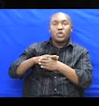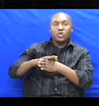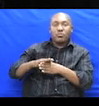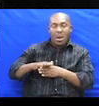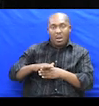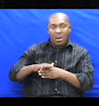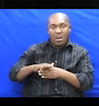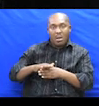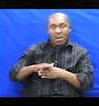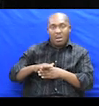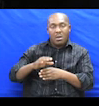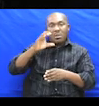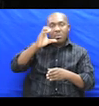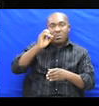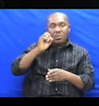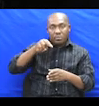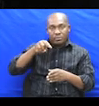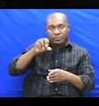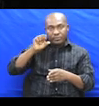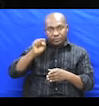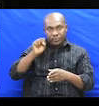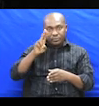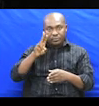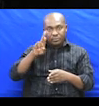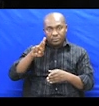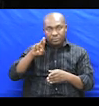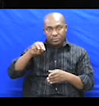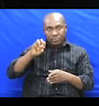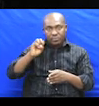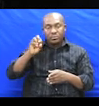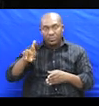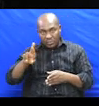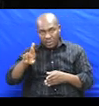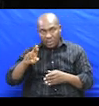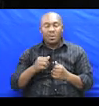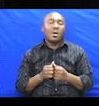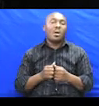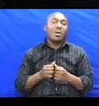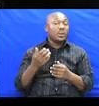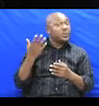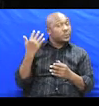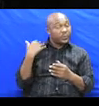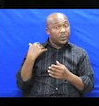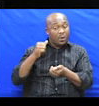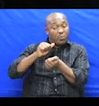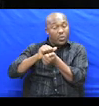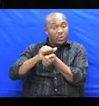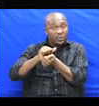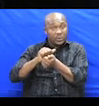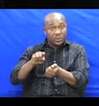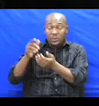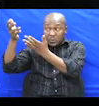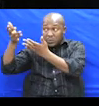the final consumers of European manufactured goods. And the goods which were imported during